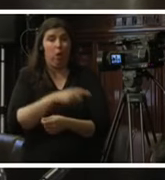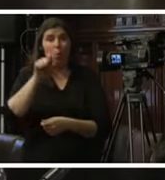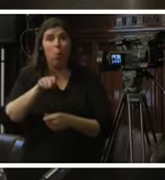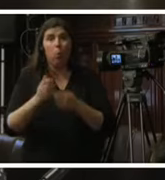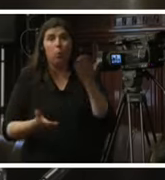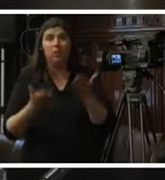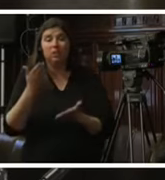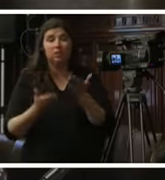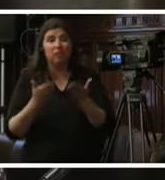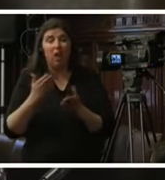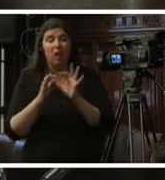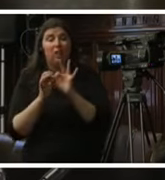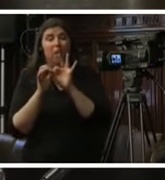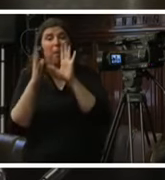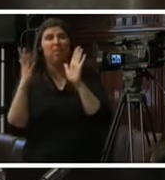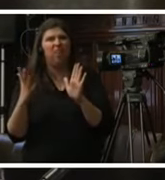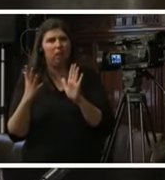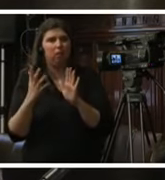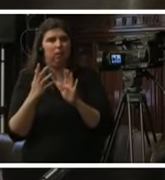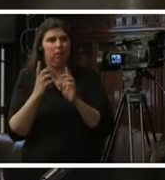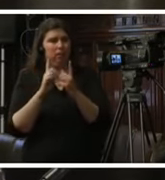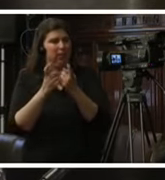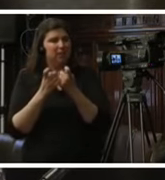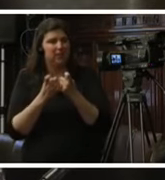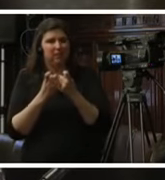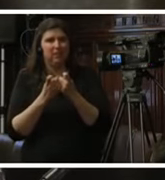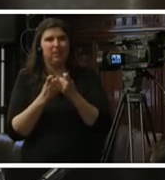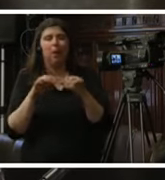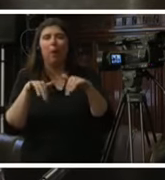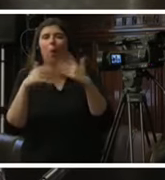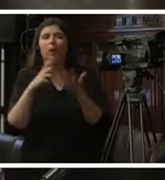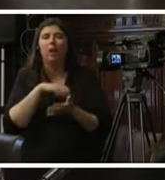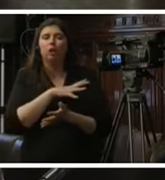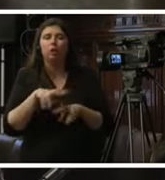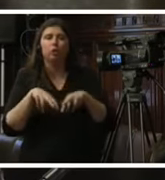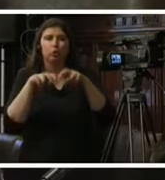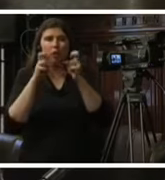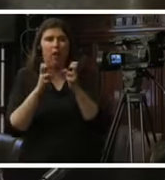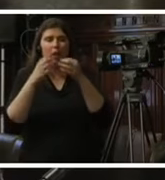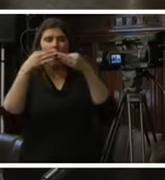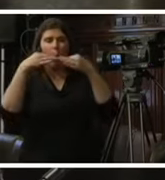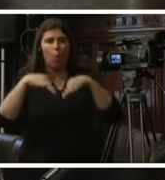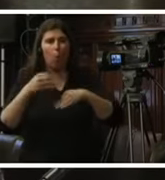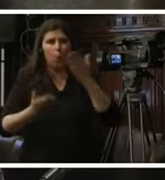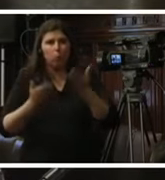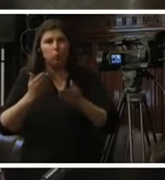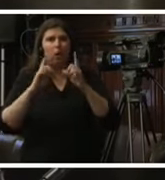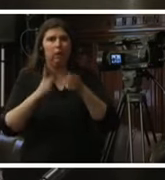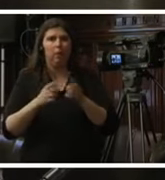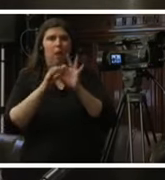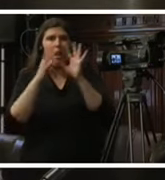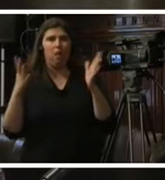society I thank all of you I thank the audience I again thank the interpreters for helping me to